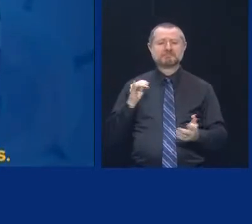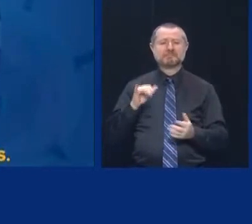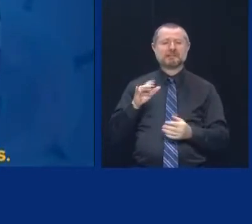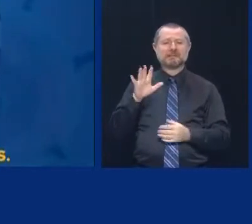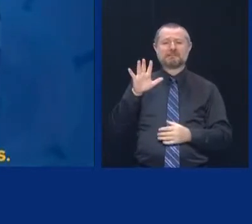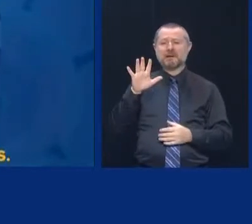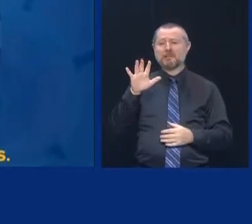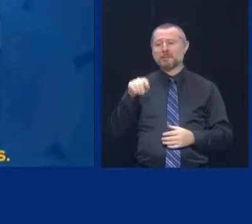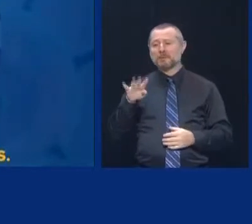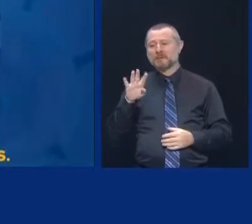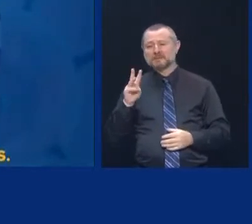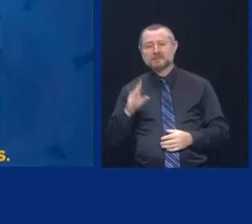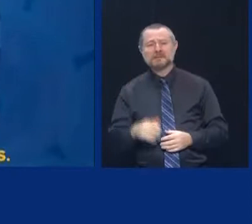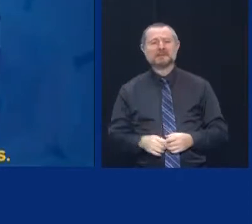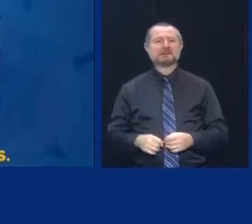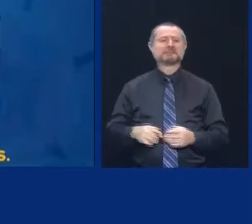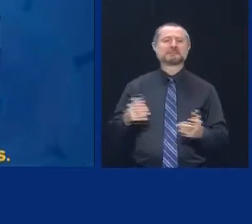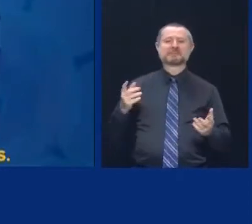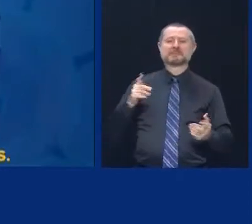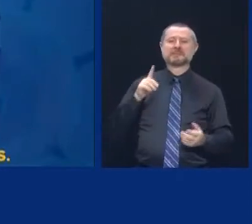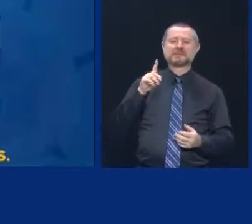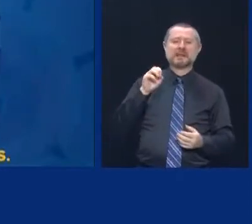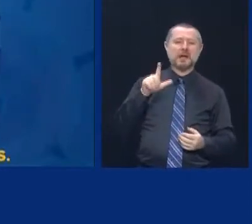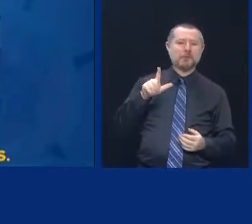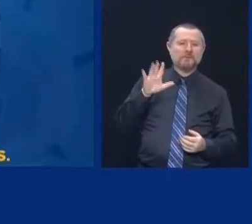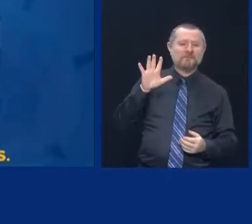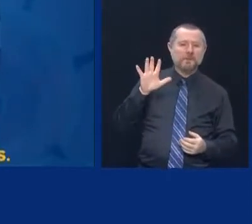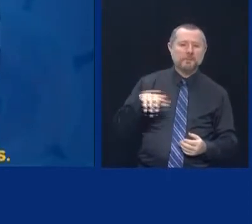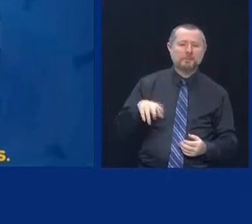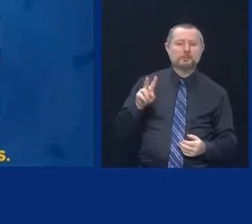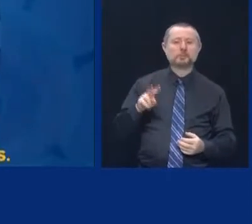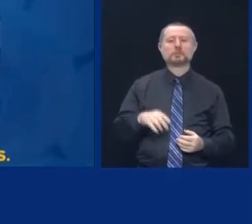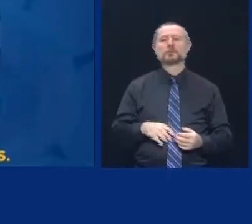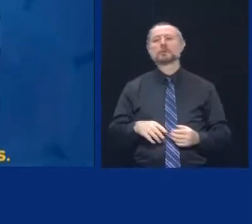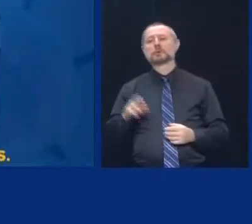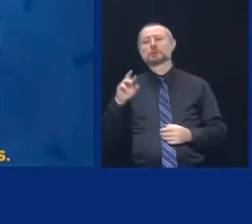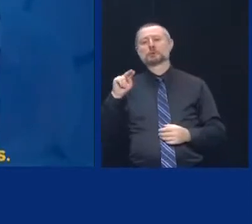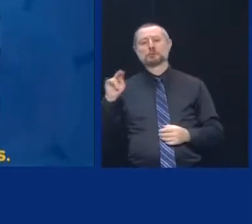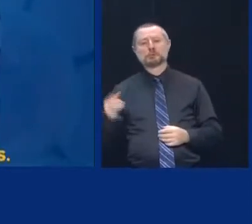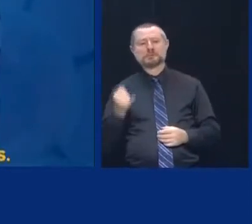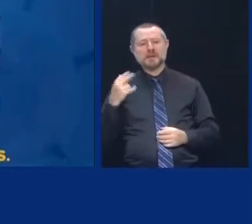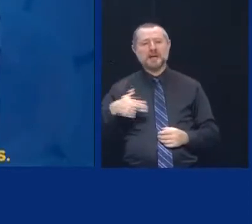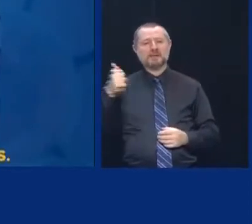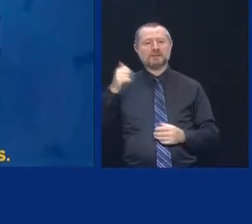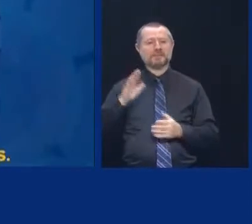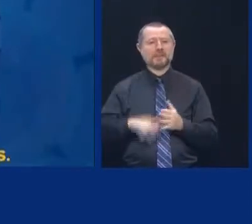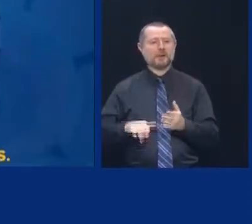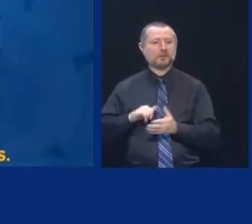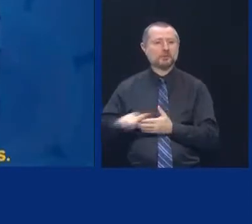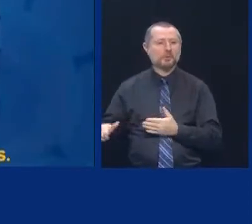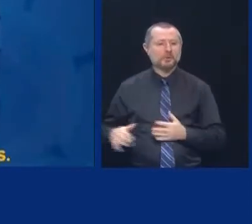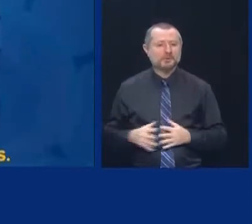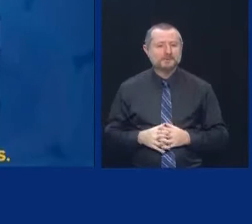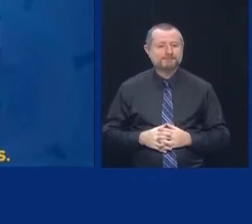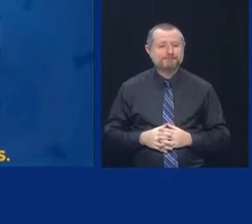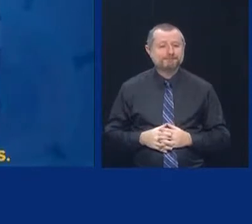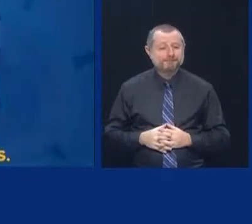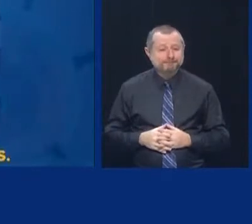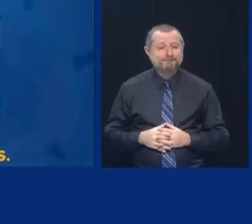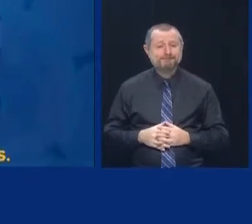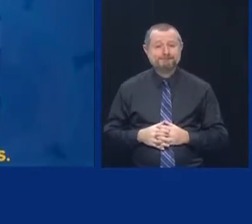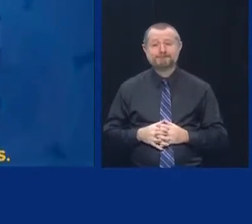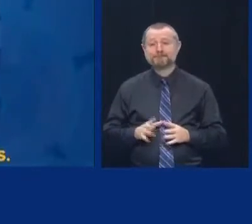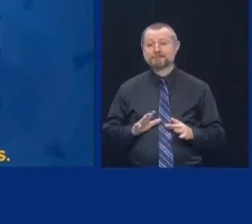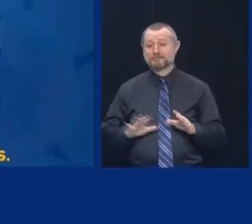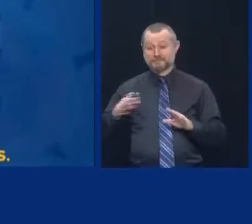Delaware, 5.2%. New Jersey has a higher percentage than we do. So all the surrounding states